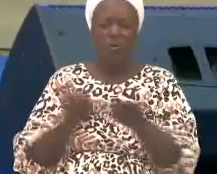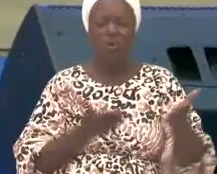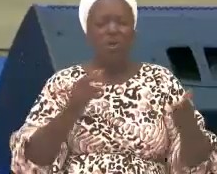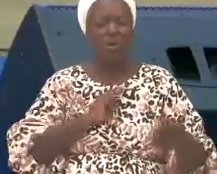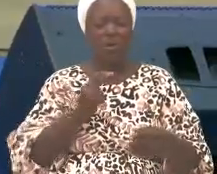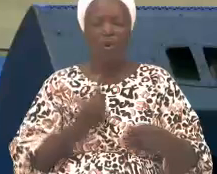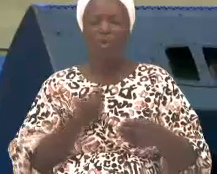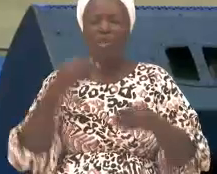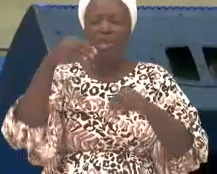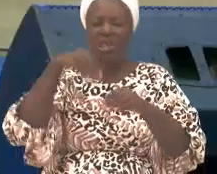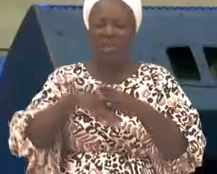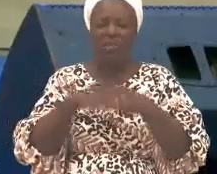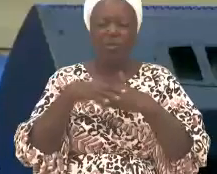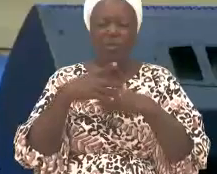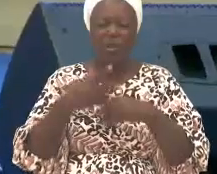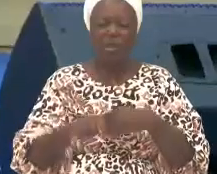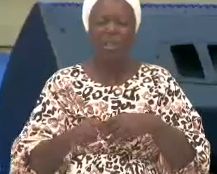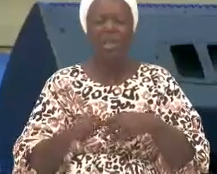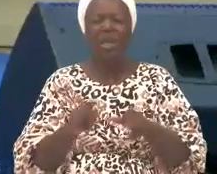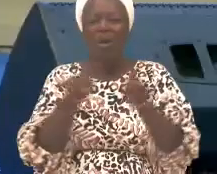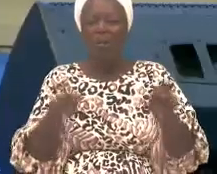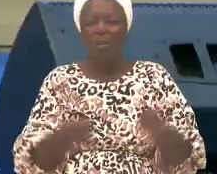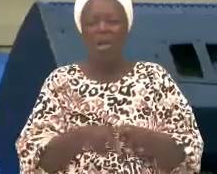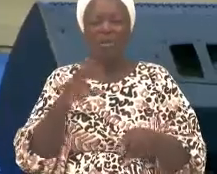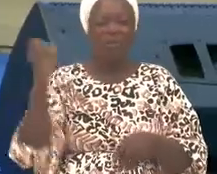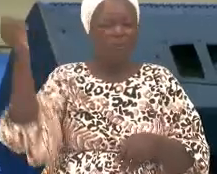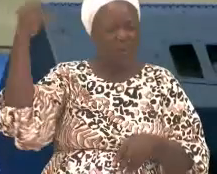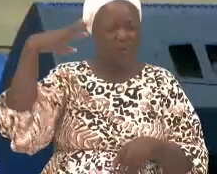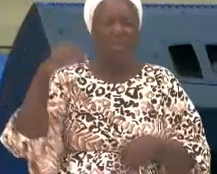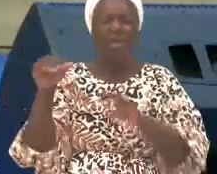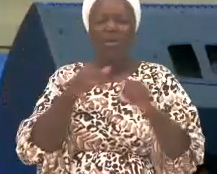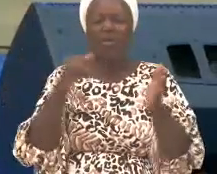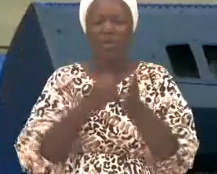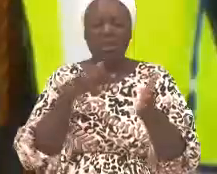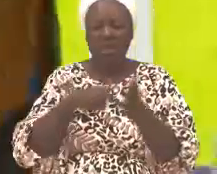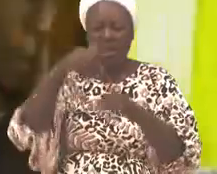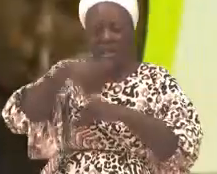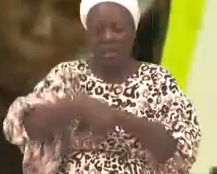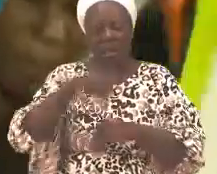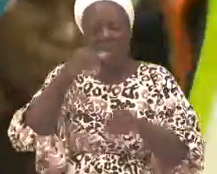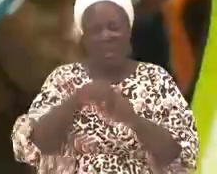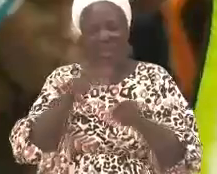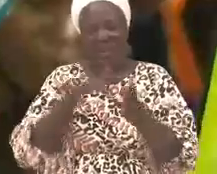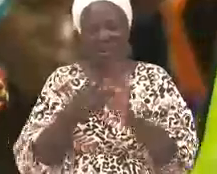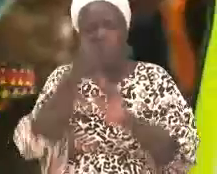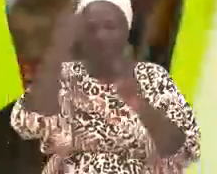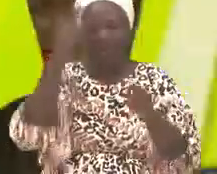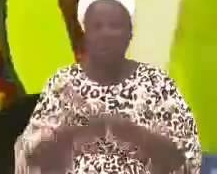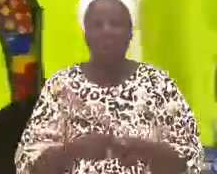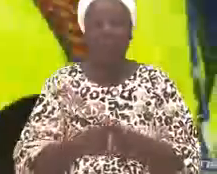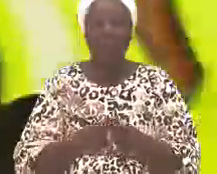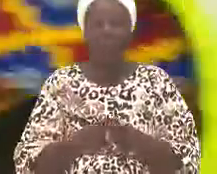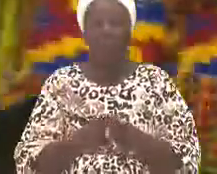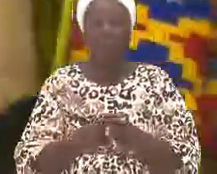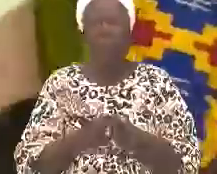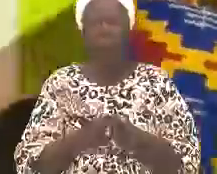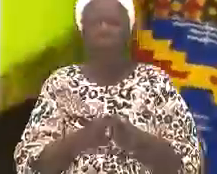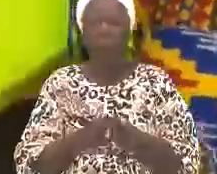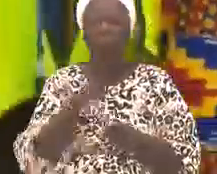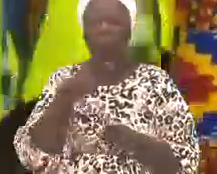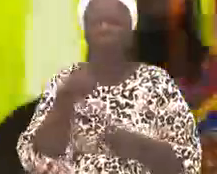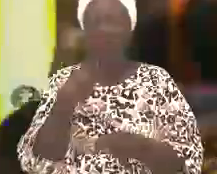the realm of your grace. Do it tonight in Jesus' name. You